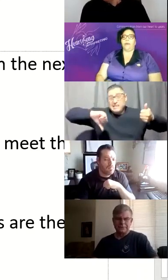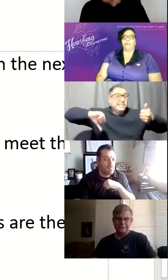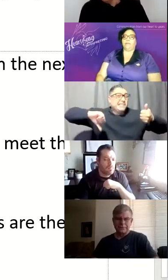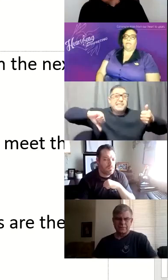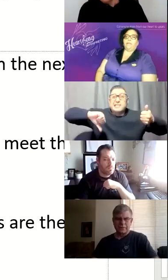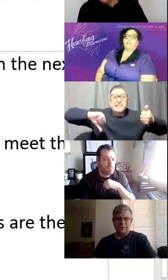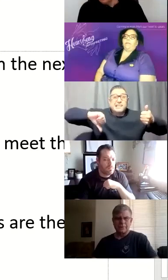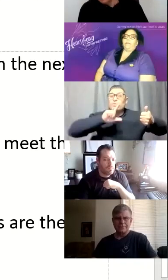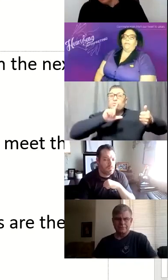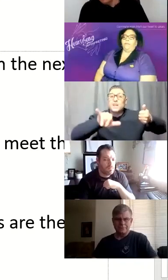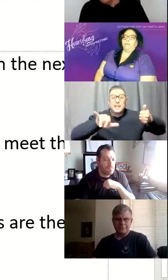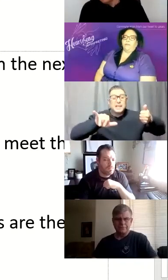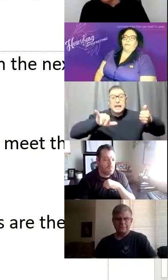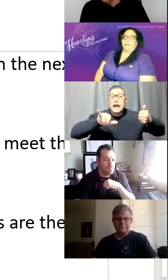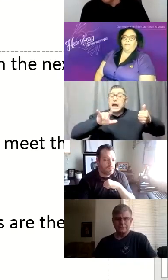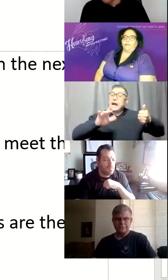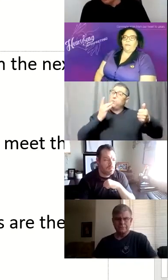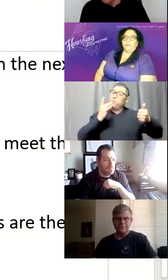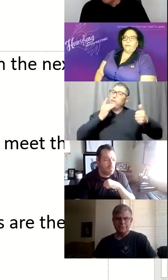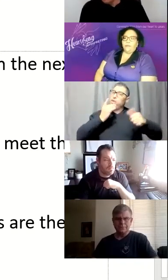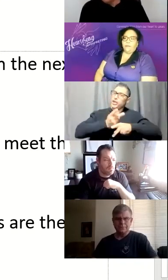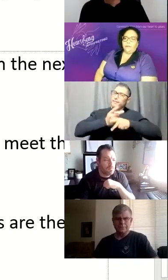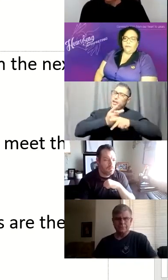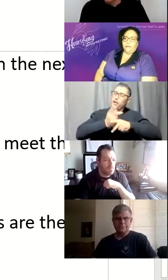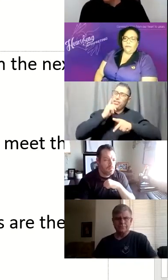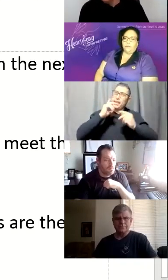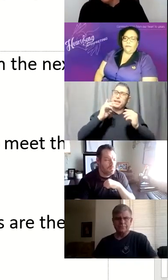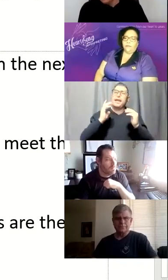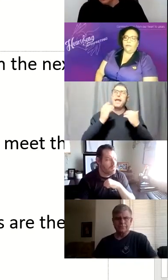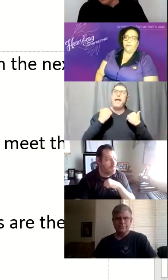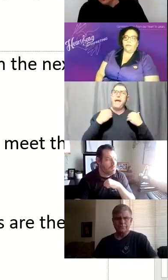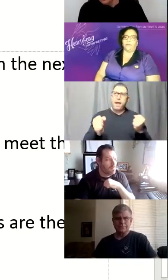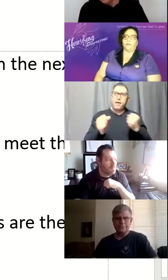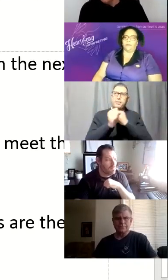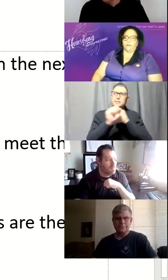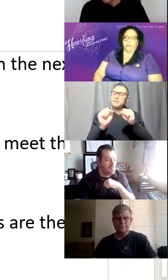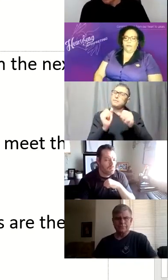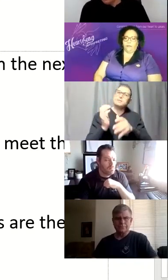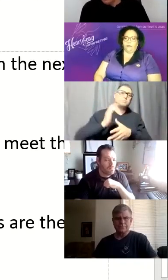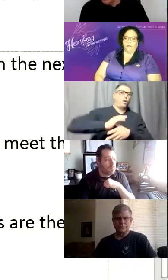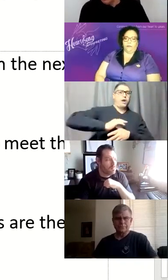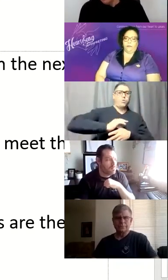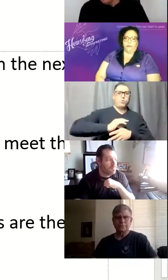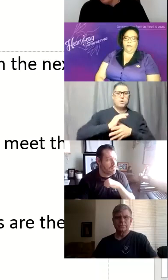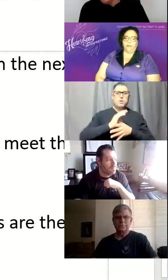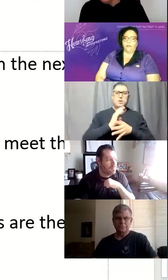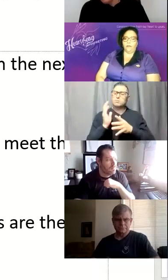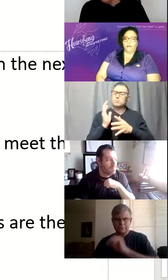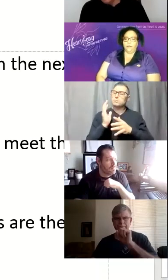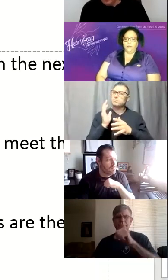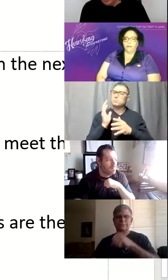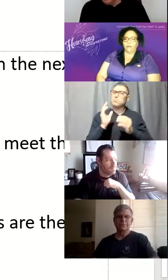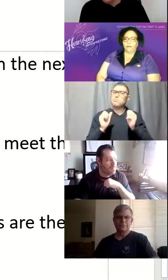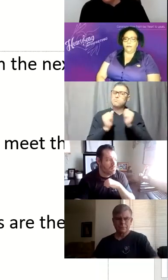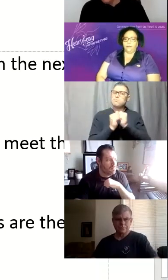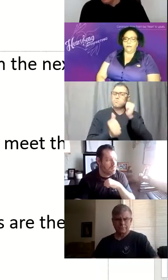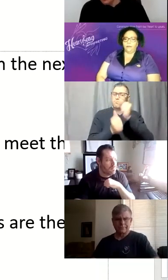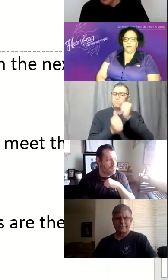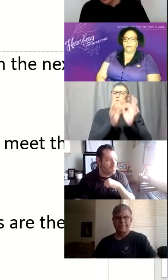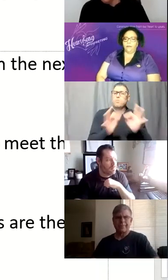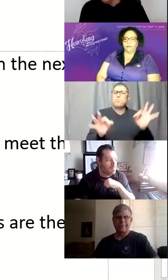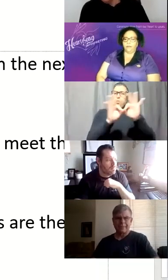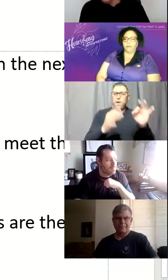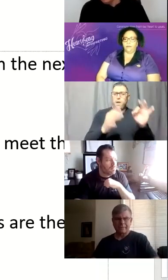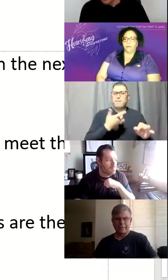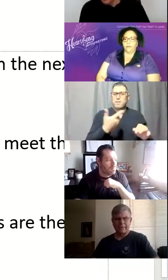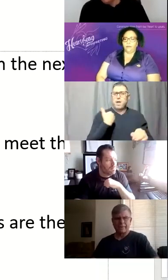like to err on the side of caution. I like to think health and safety is first and paramount. I do believe that our college